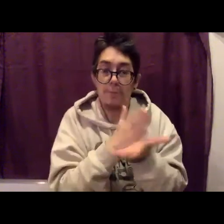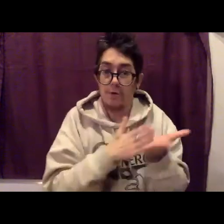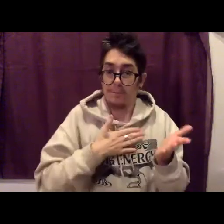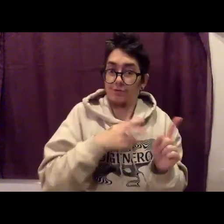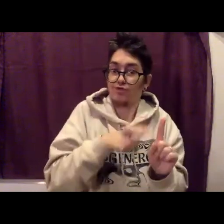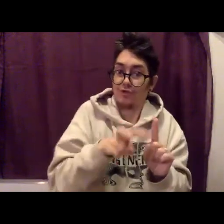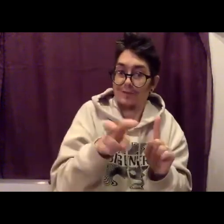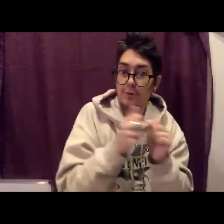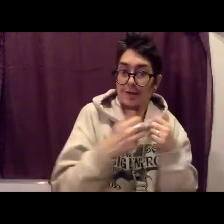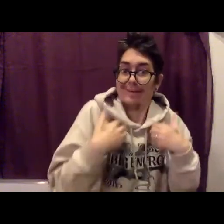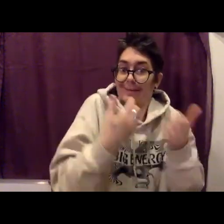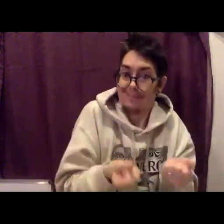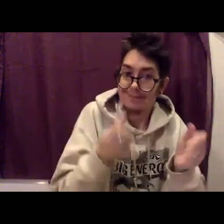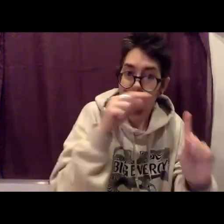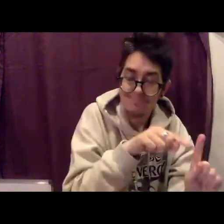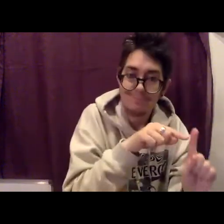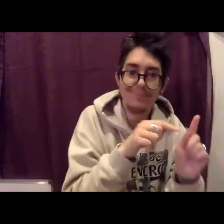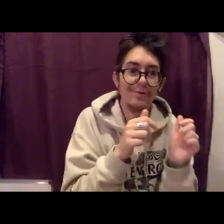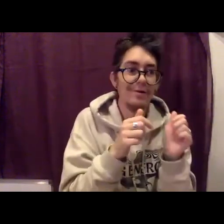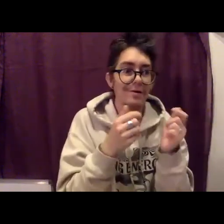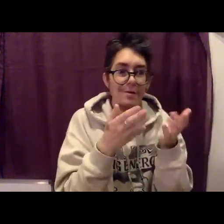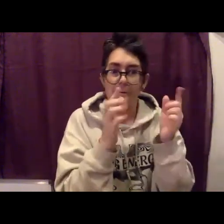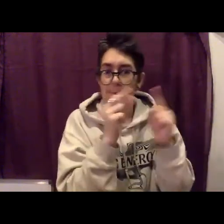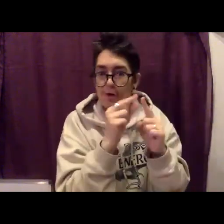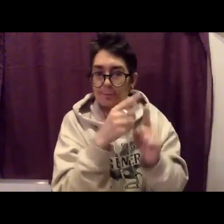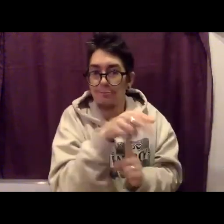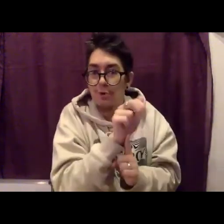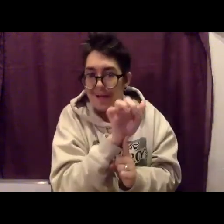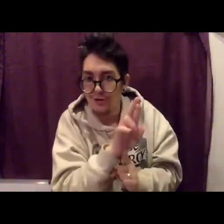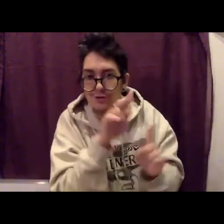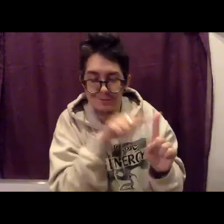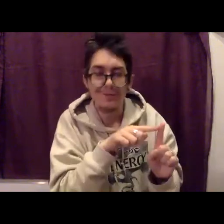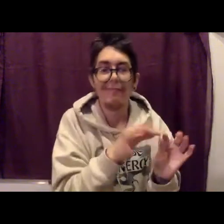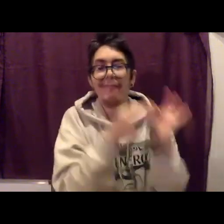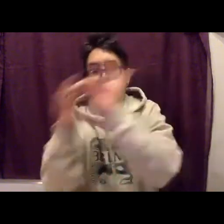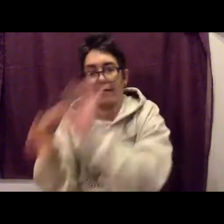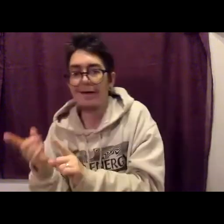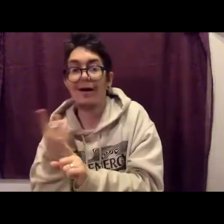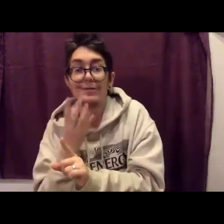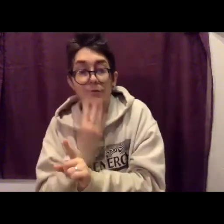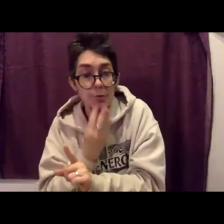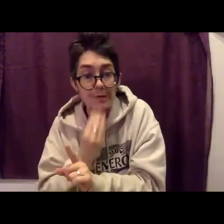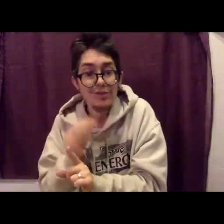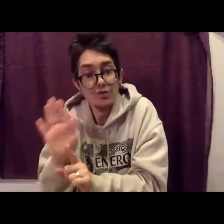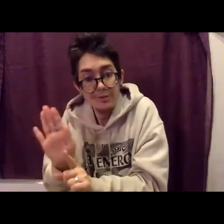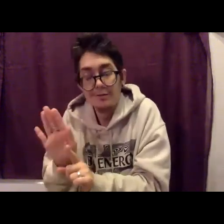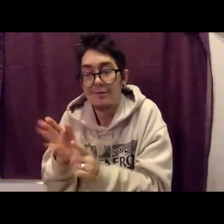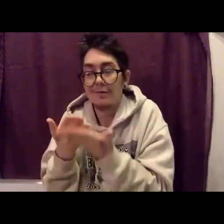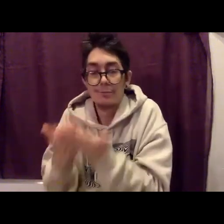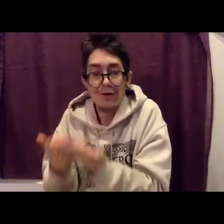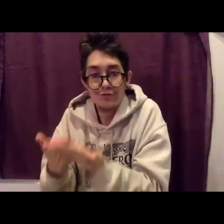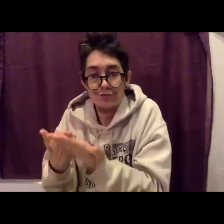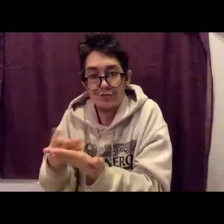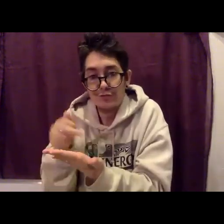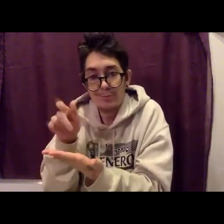language. It's interesting also, my journey as far as health and healing, the word prayer,